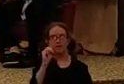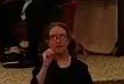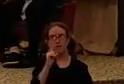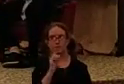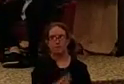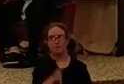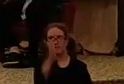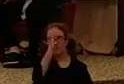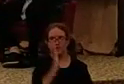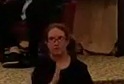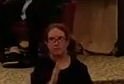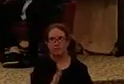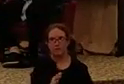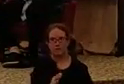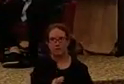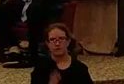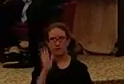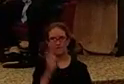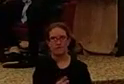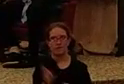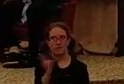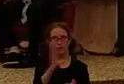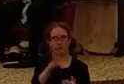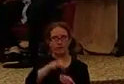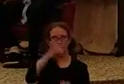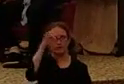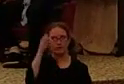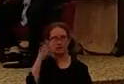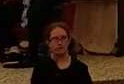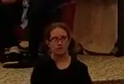It's time to be filled with the Holy Ghost.